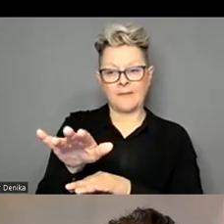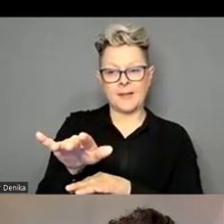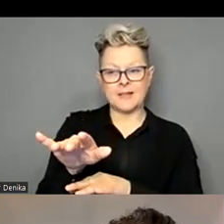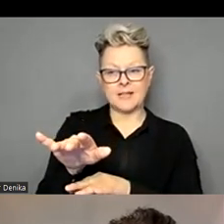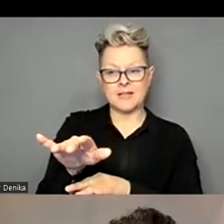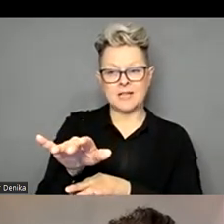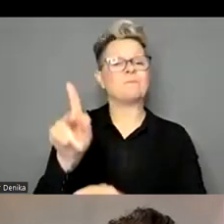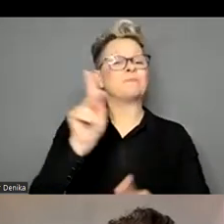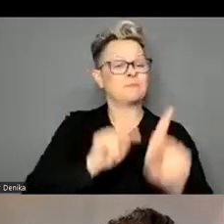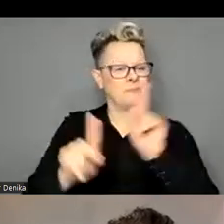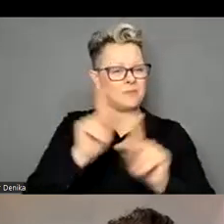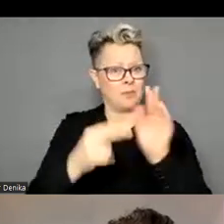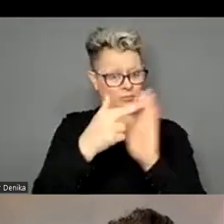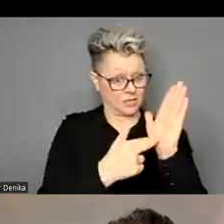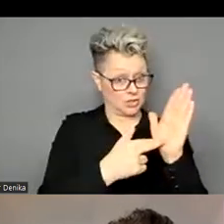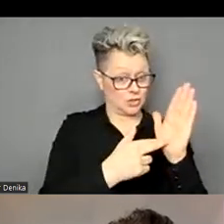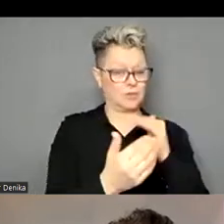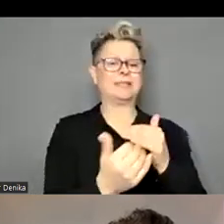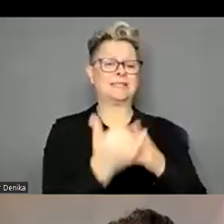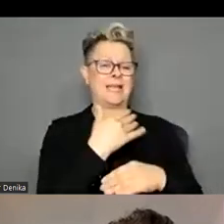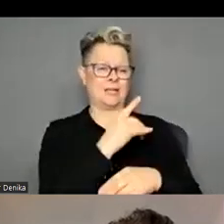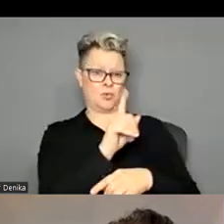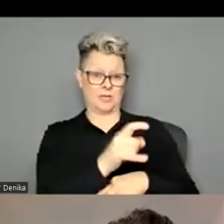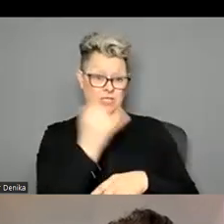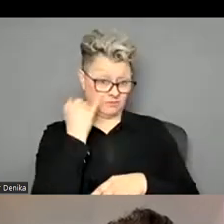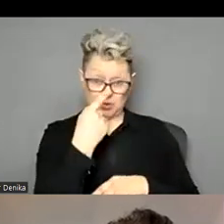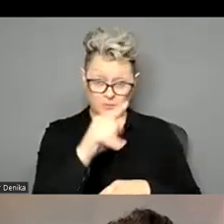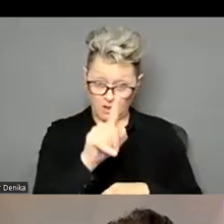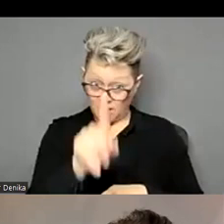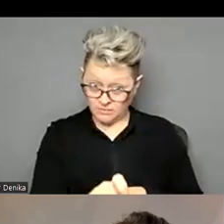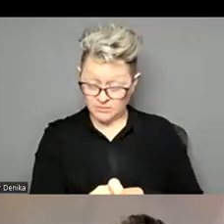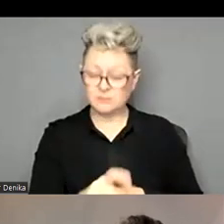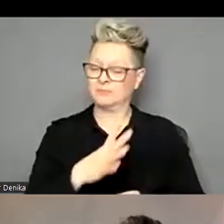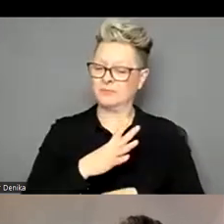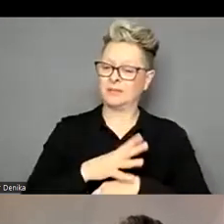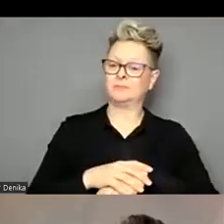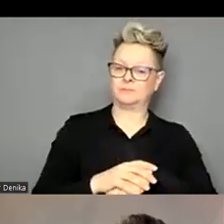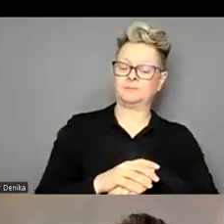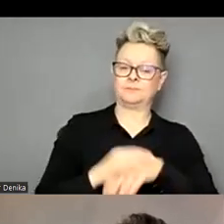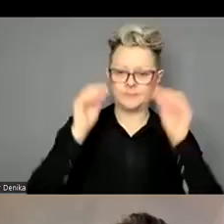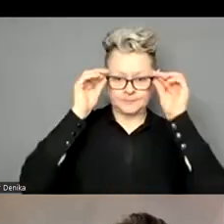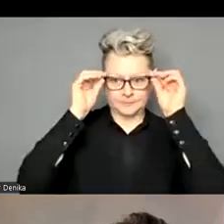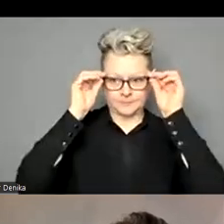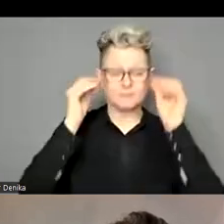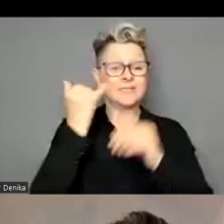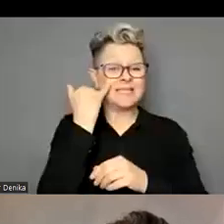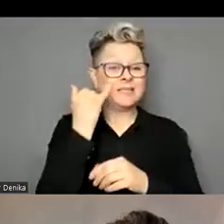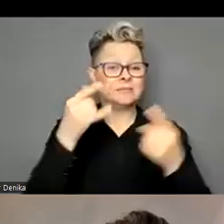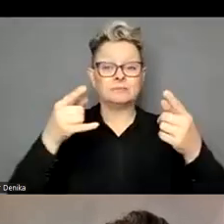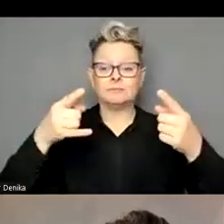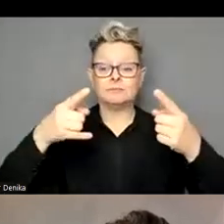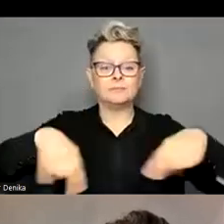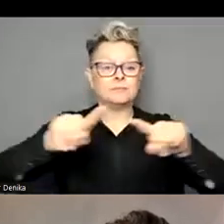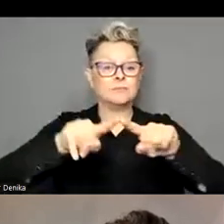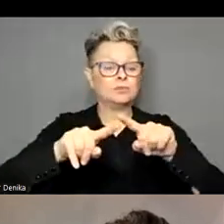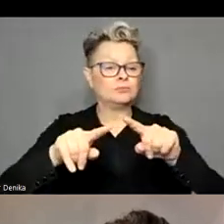provided when they registered as well. So if you're okay with that, I'm gonna. Absolutely, yeah. 1021. And if anybody wants to, has